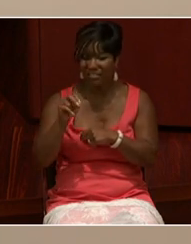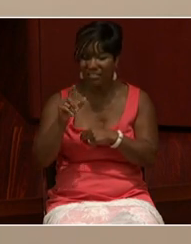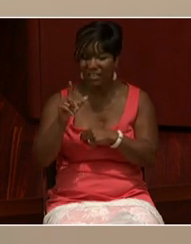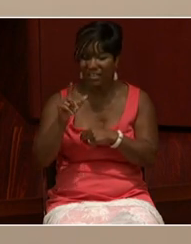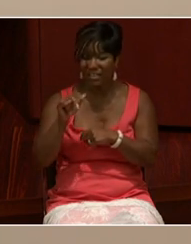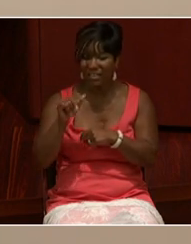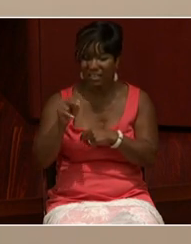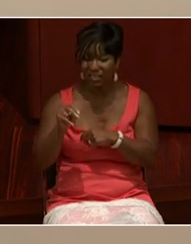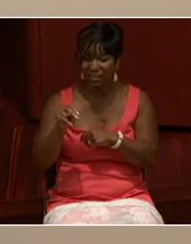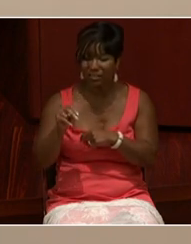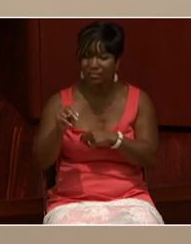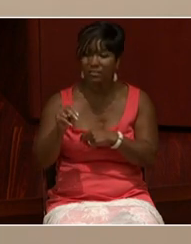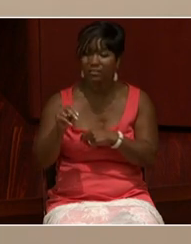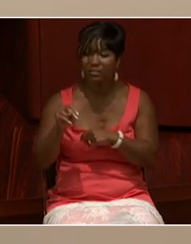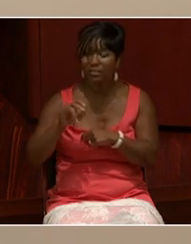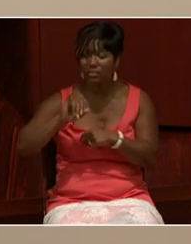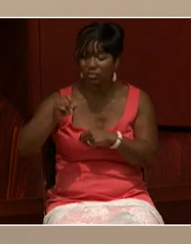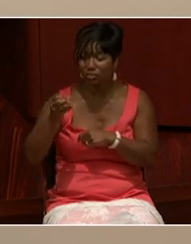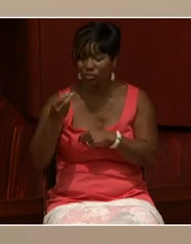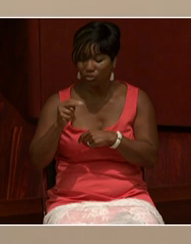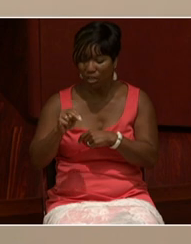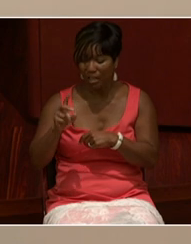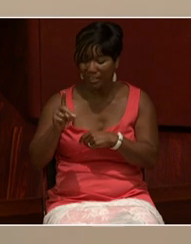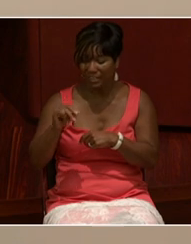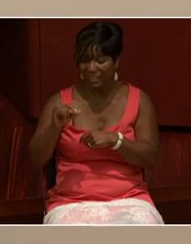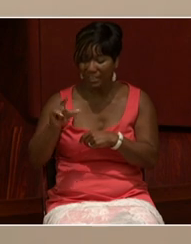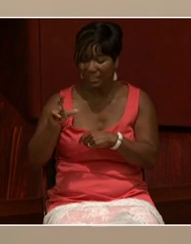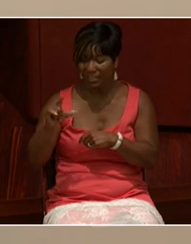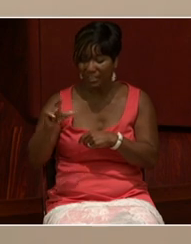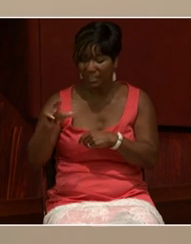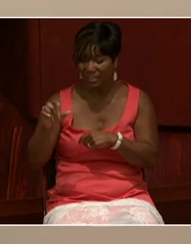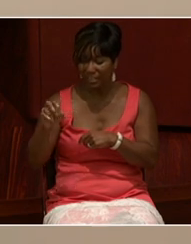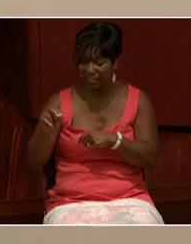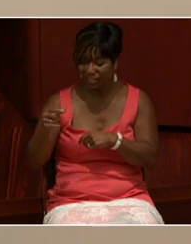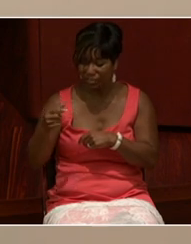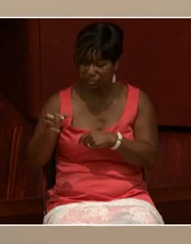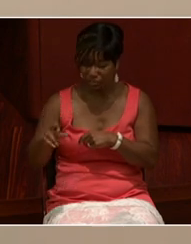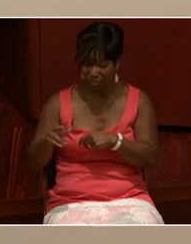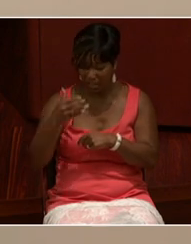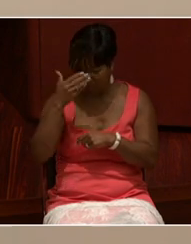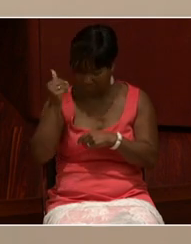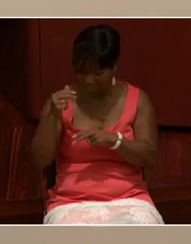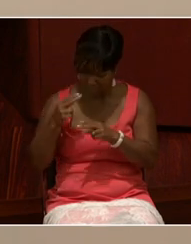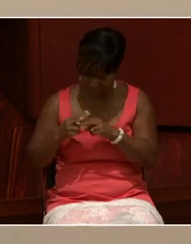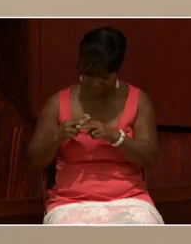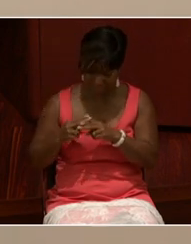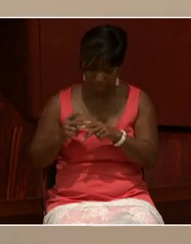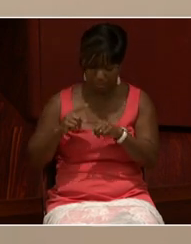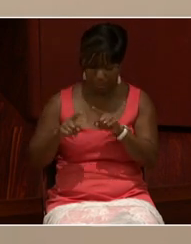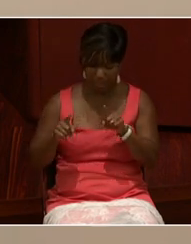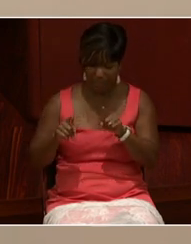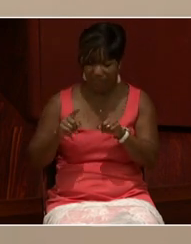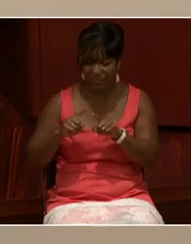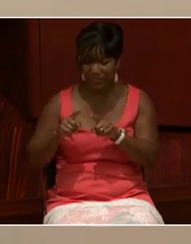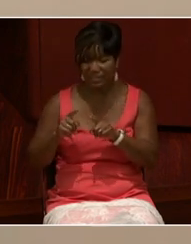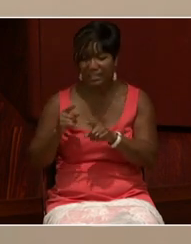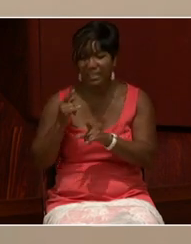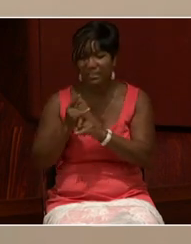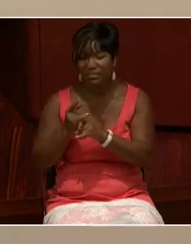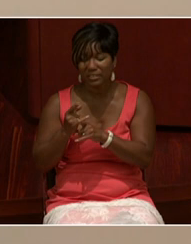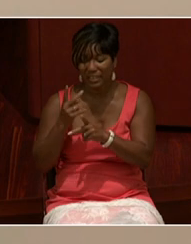Dillinger's girlfriend. The name of that institute is escaping my name presently, but there were other institutes that held